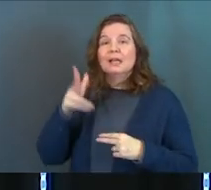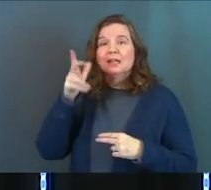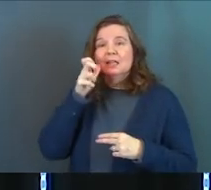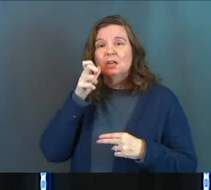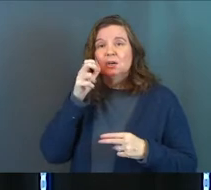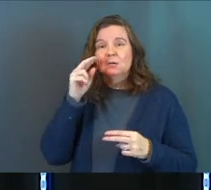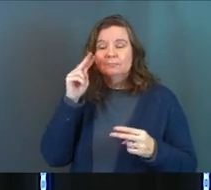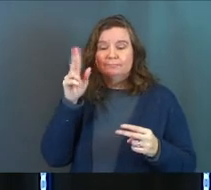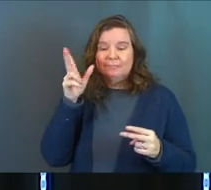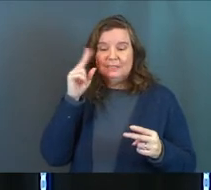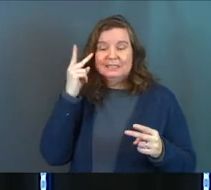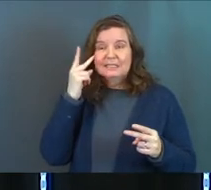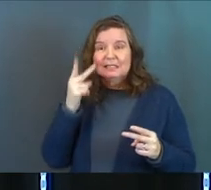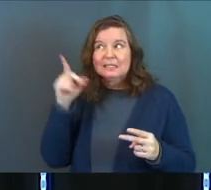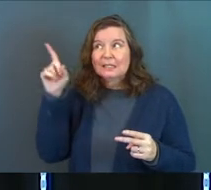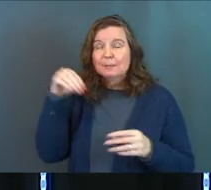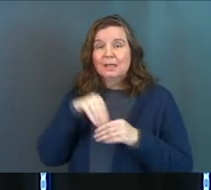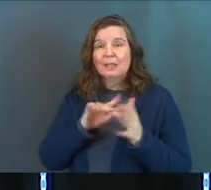Bible first.